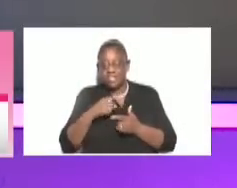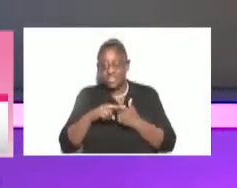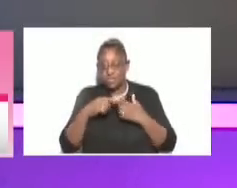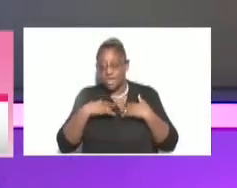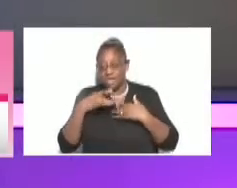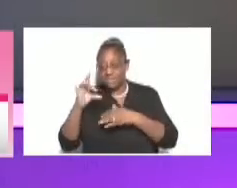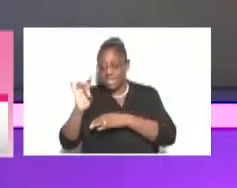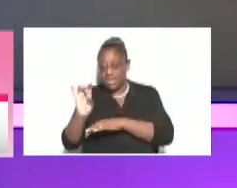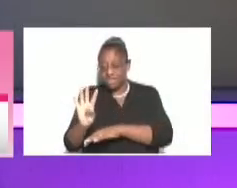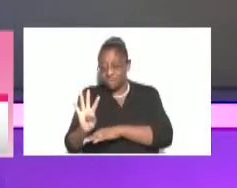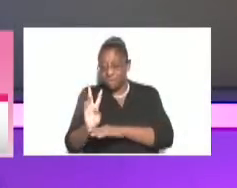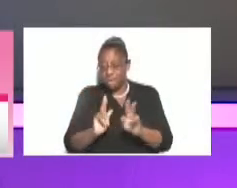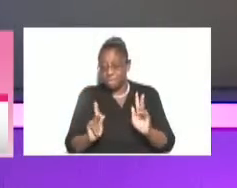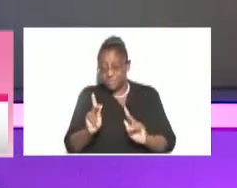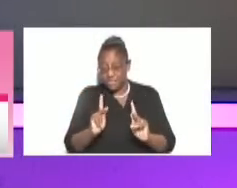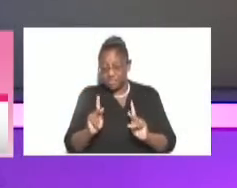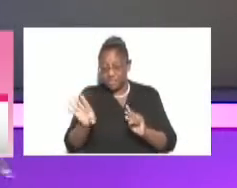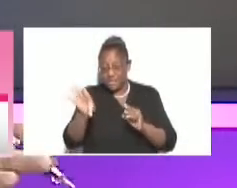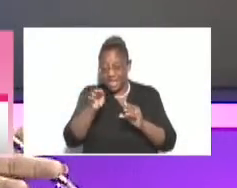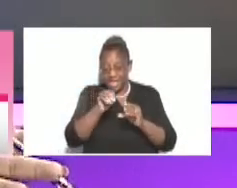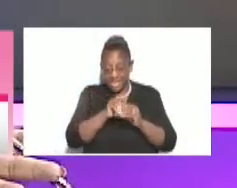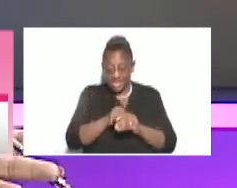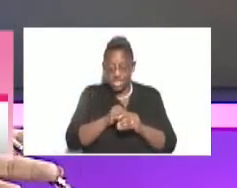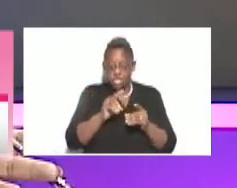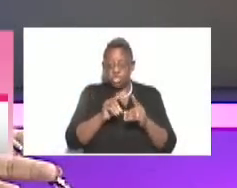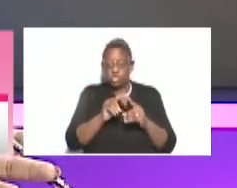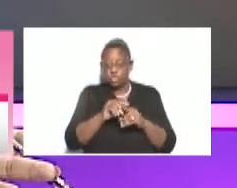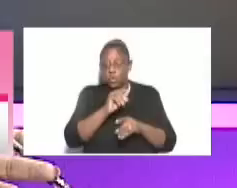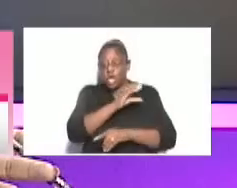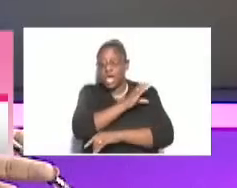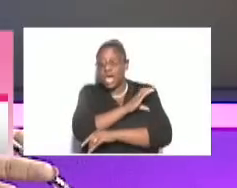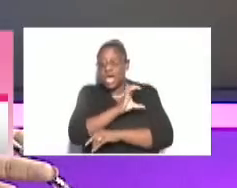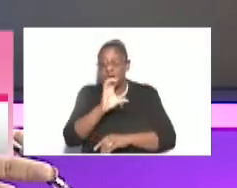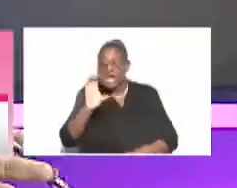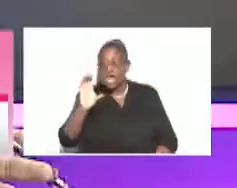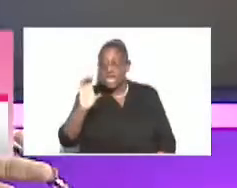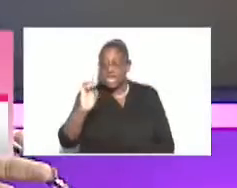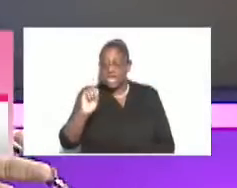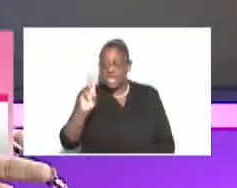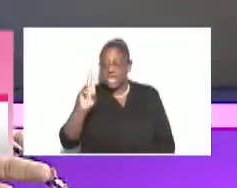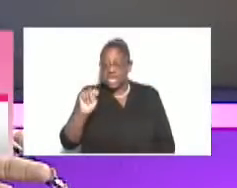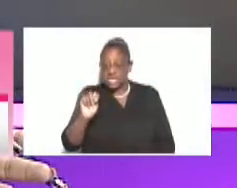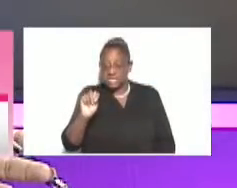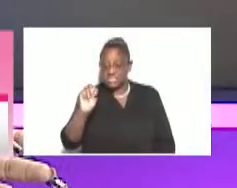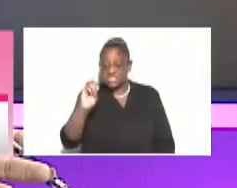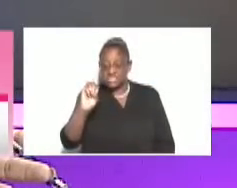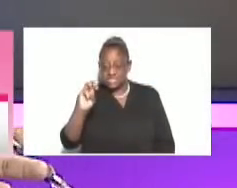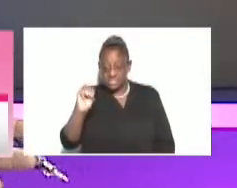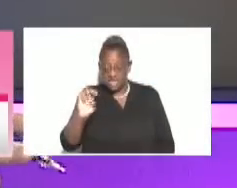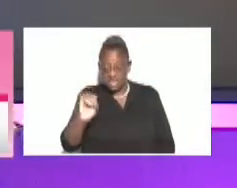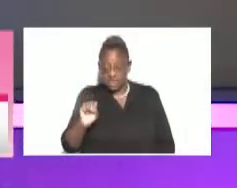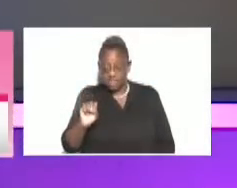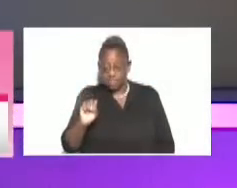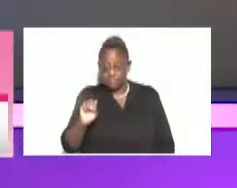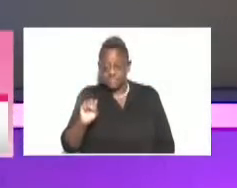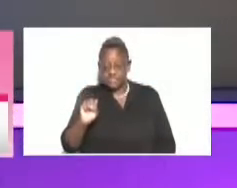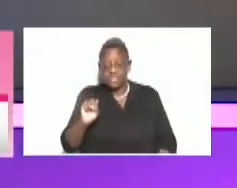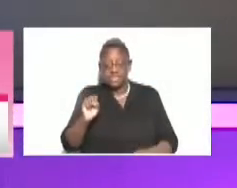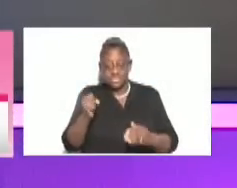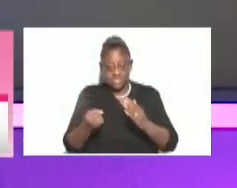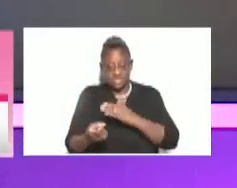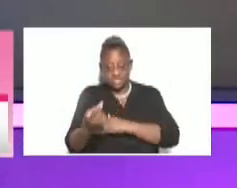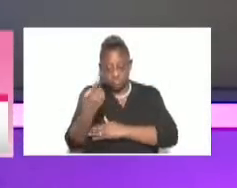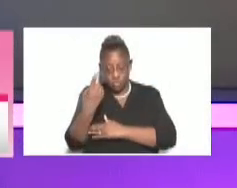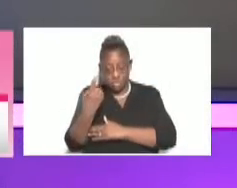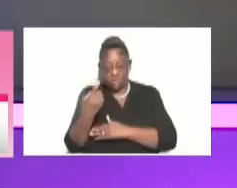recruits added to the ranks of the Customs Department. The group was officially inducted during a ceremony at Customs headquarters this morning.